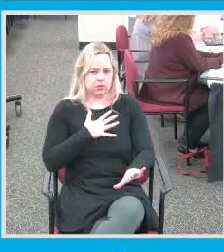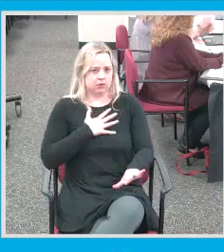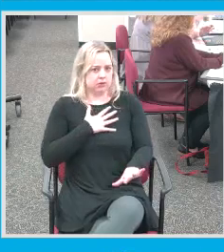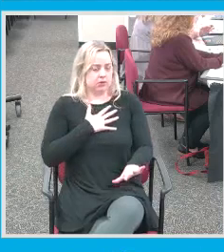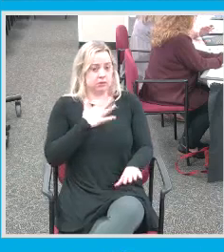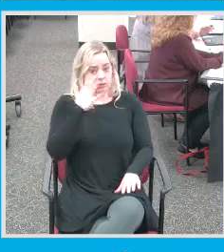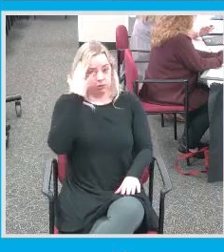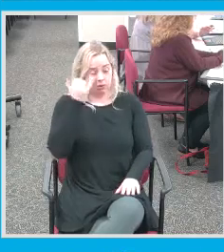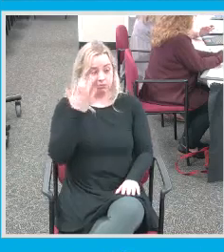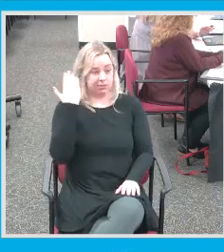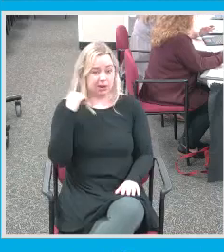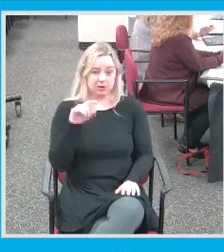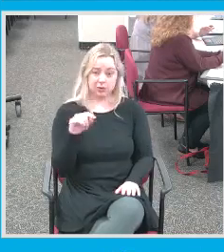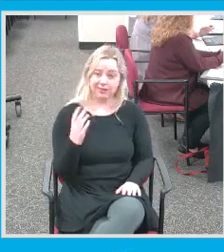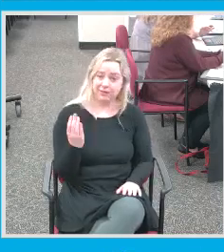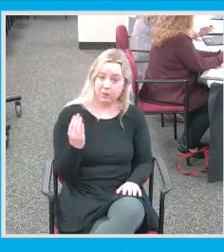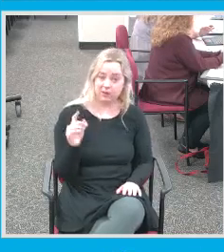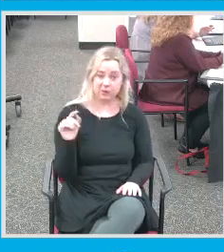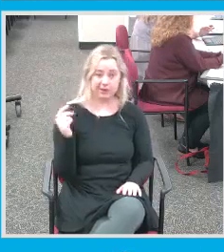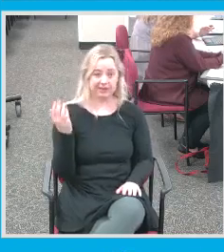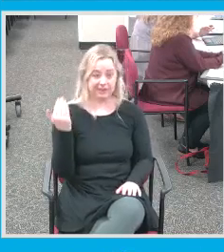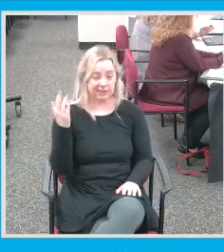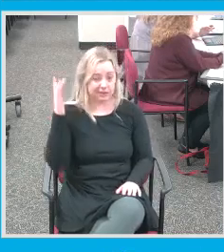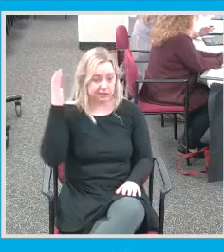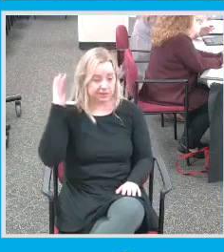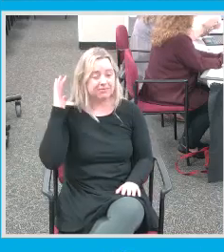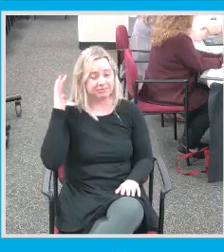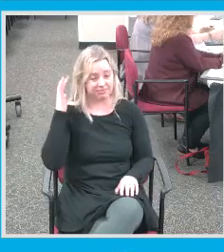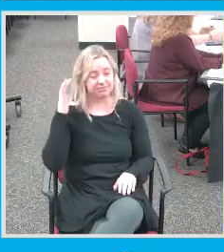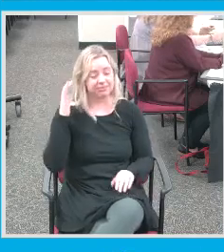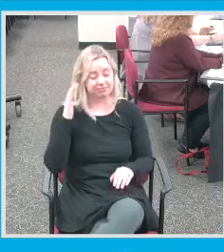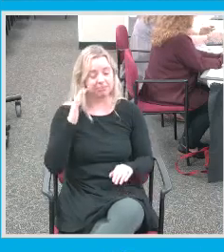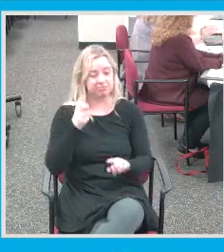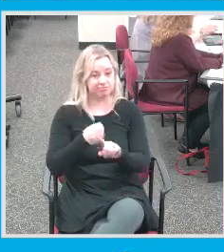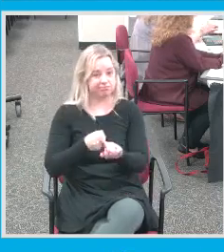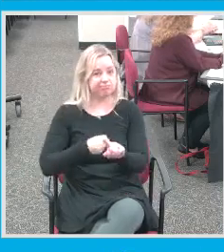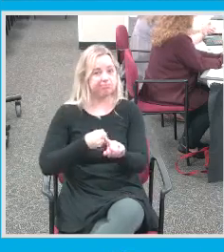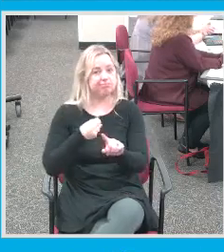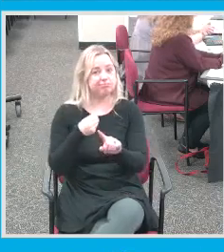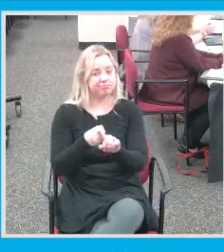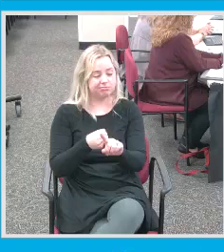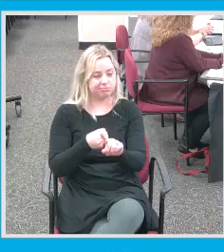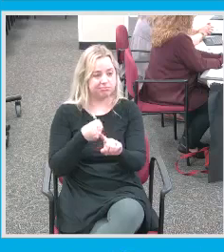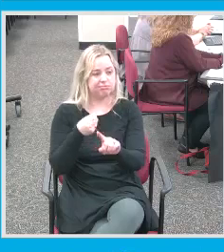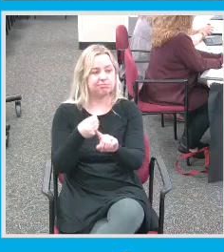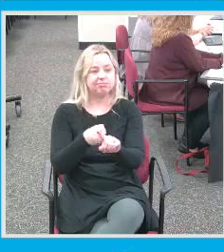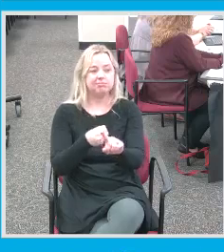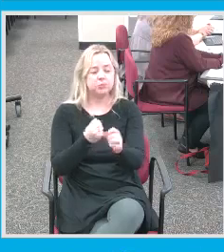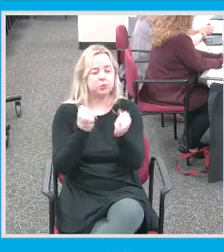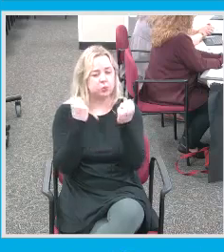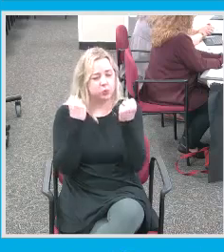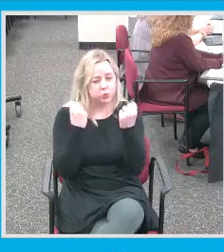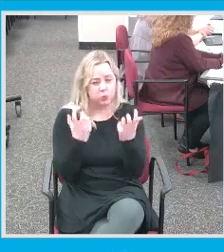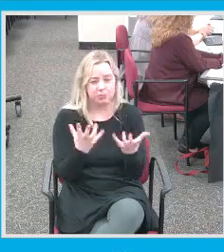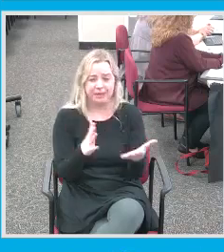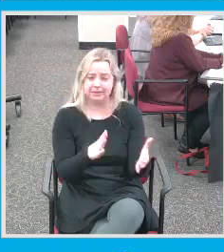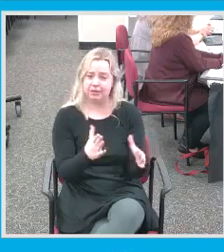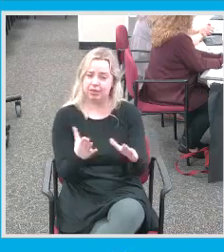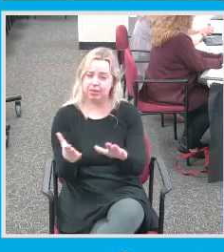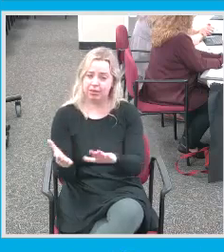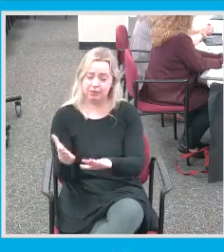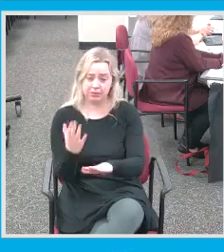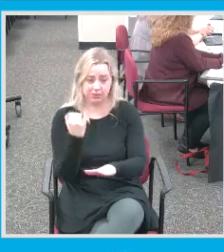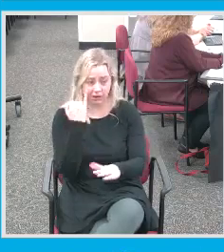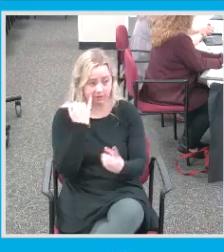and 2015, we were experiencing just too many deaths, and one death is too